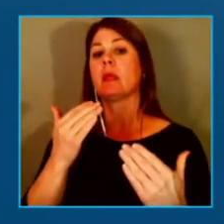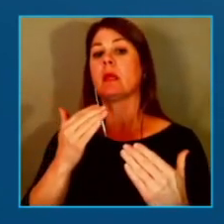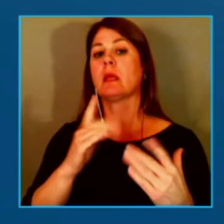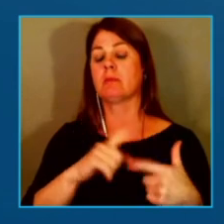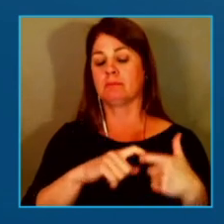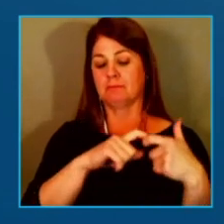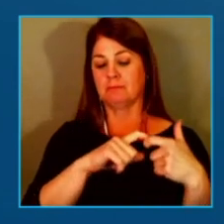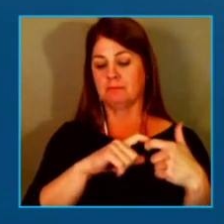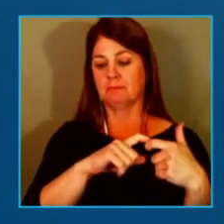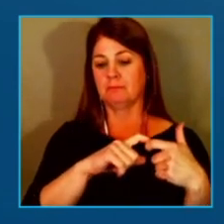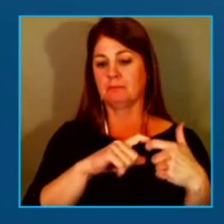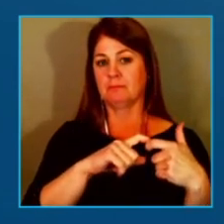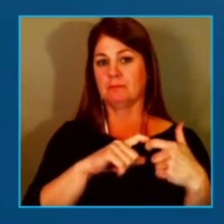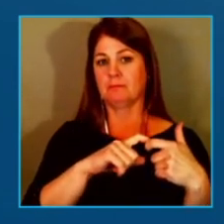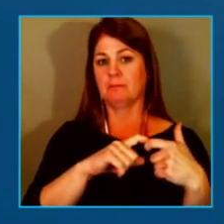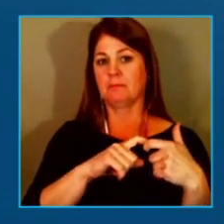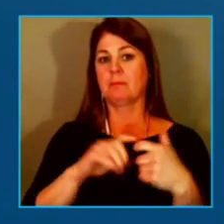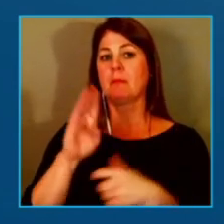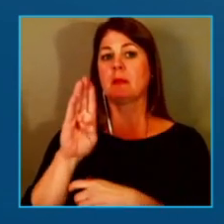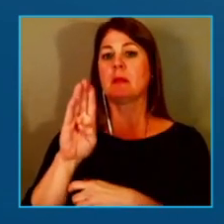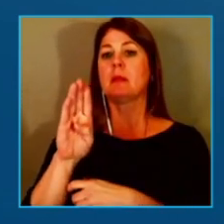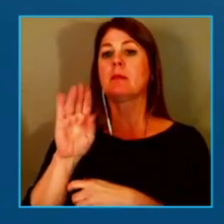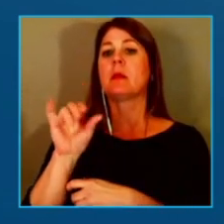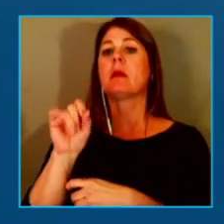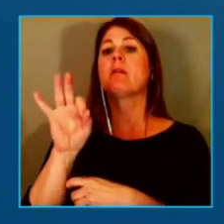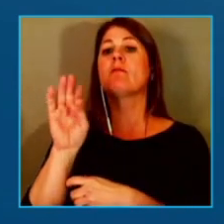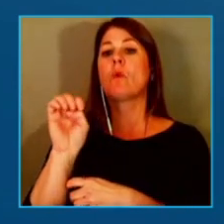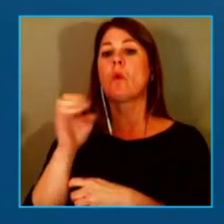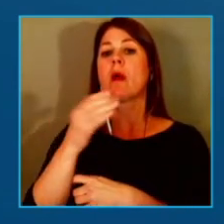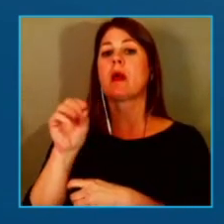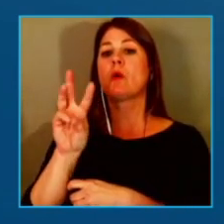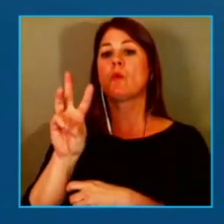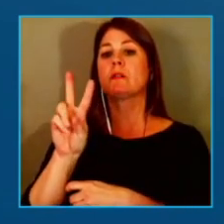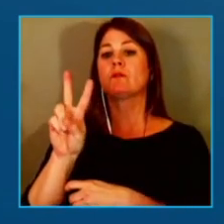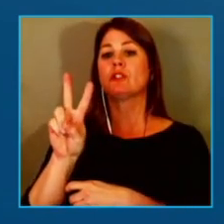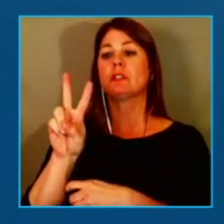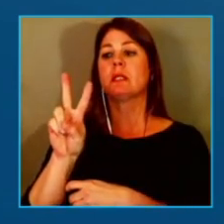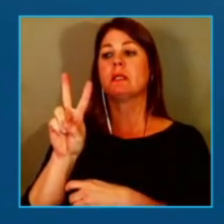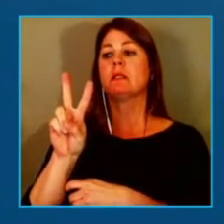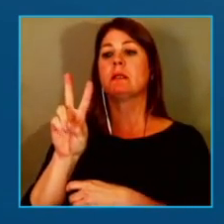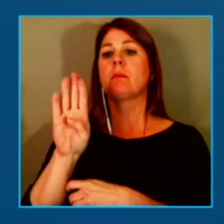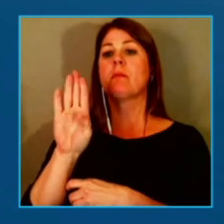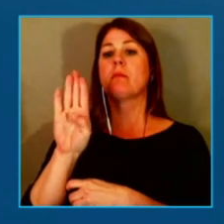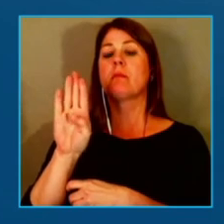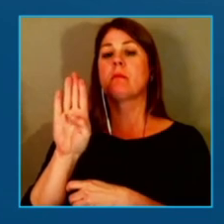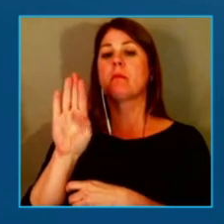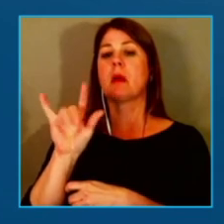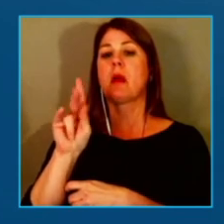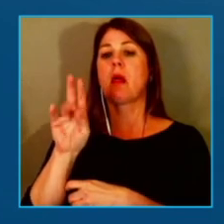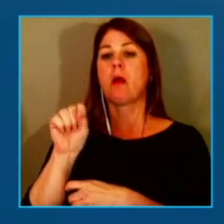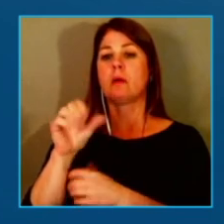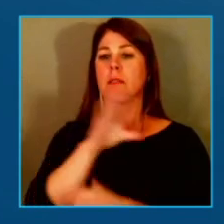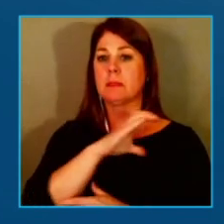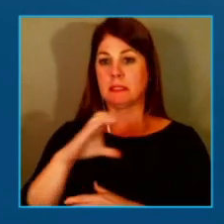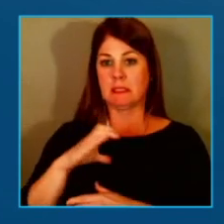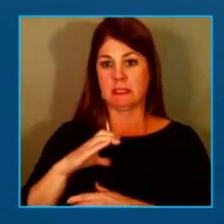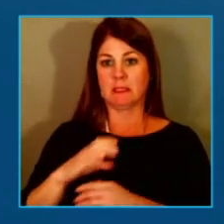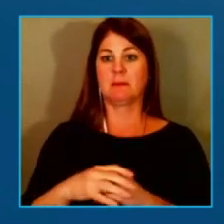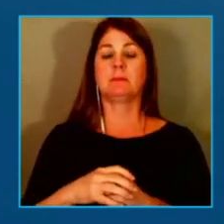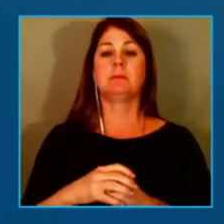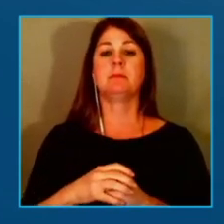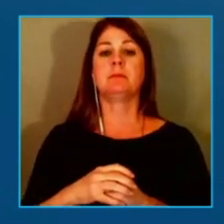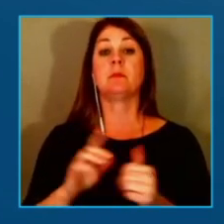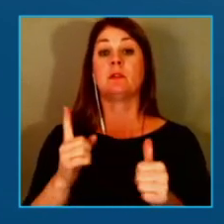thank Chair Biafor and the West Virginia Bylaws Committee for the progress made thus far. First, I would like to offer